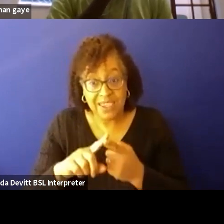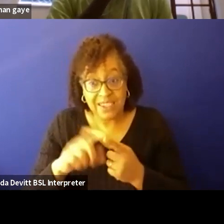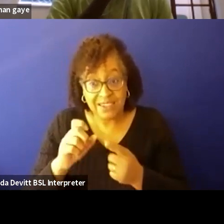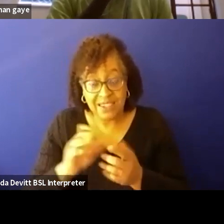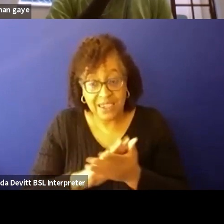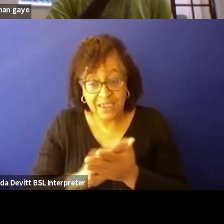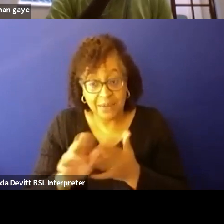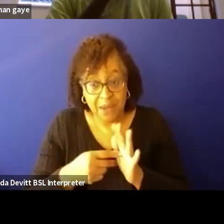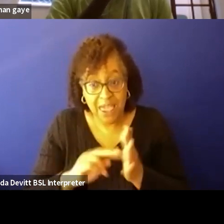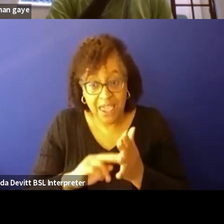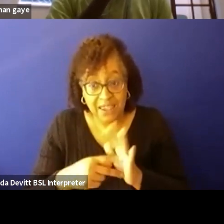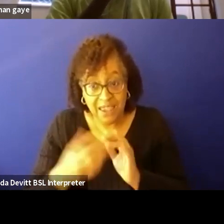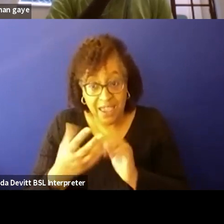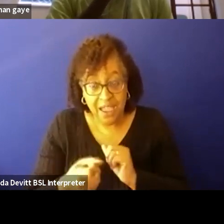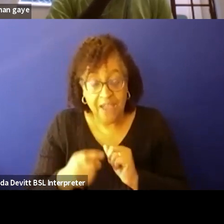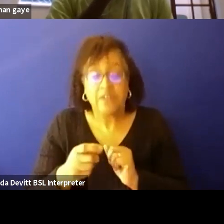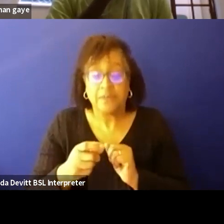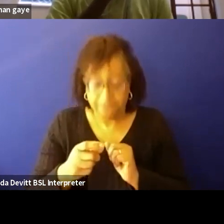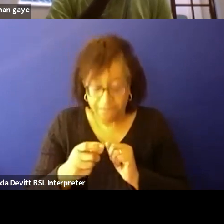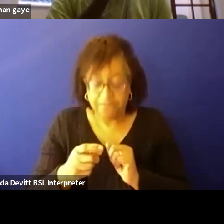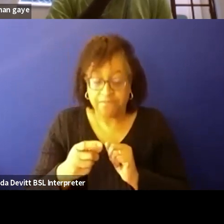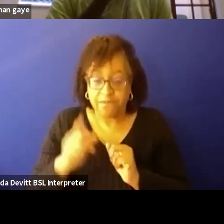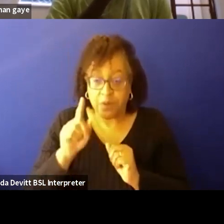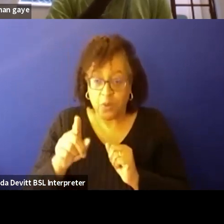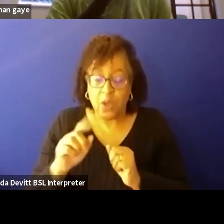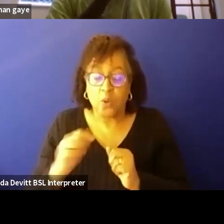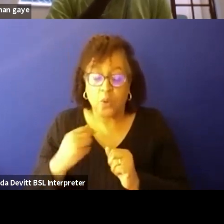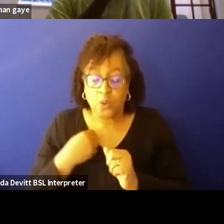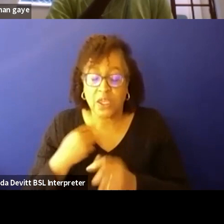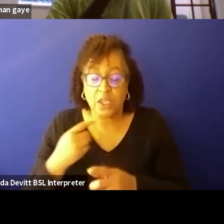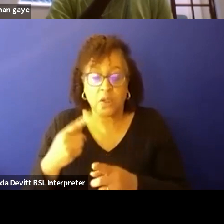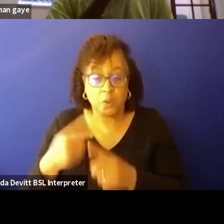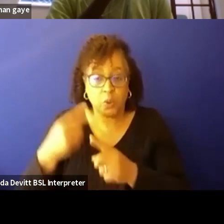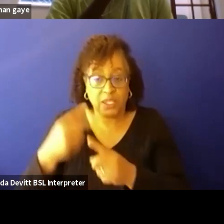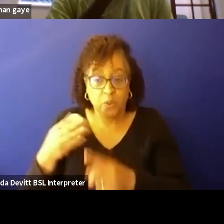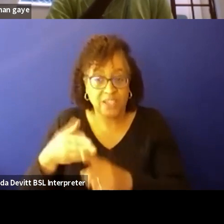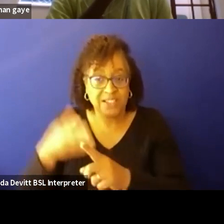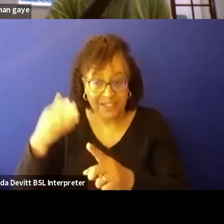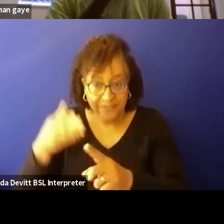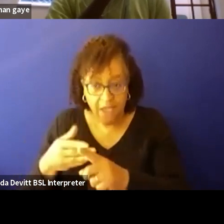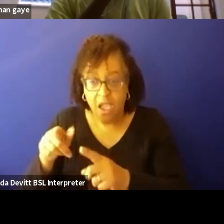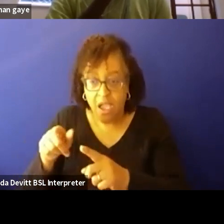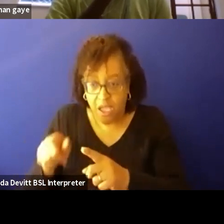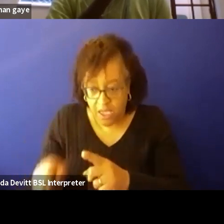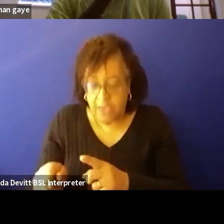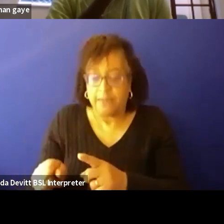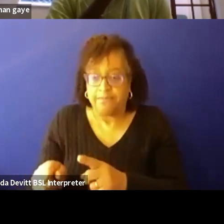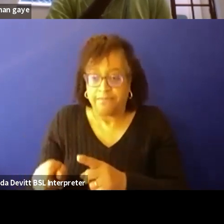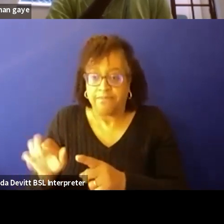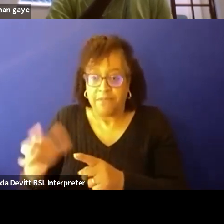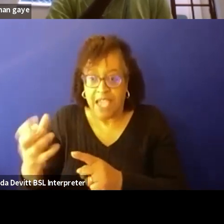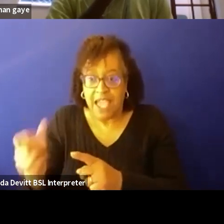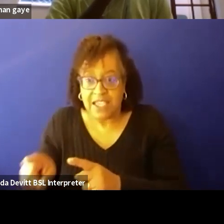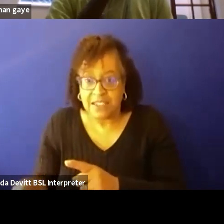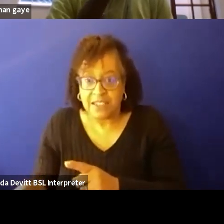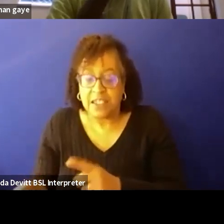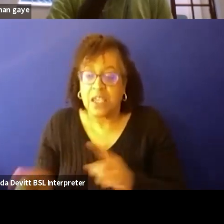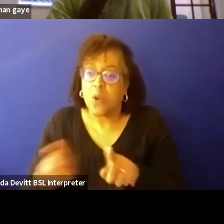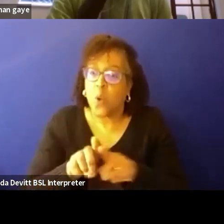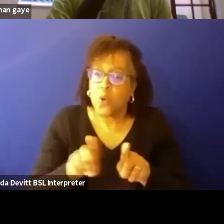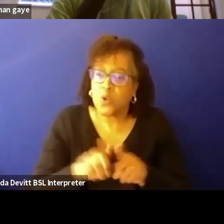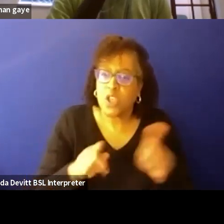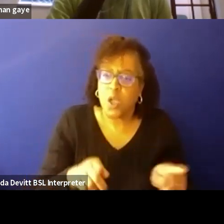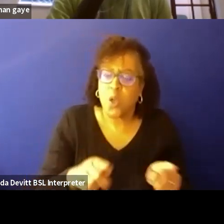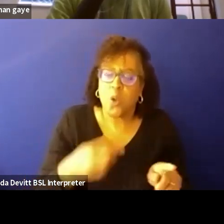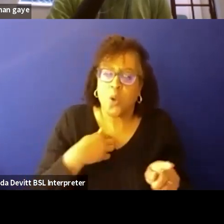fairly quickly to identify that. We'd also be working directly when the school should let us know when they're considering any level